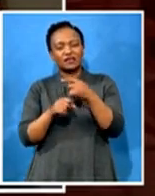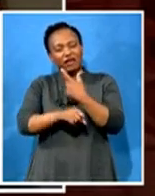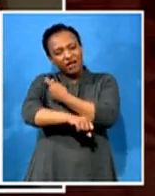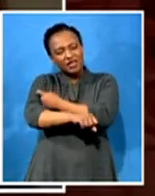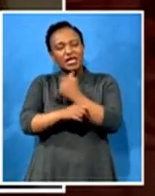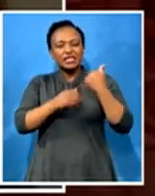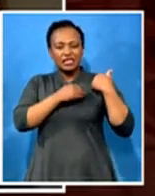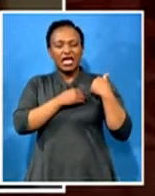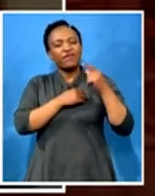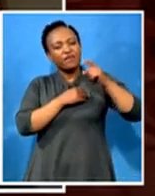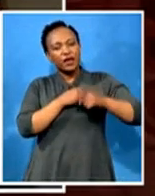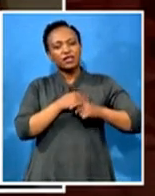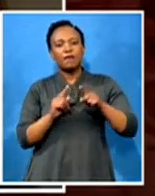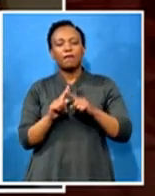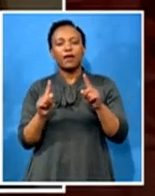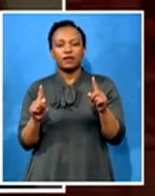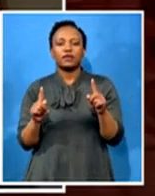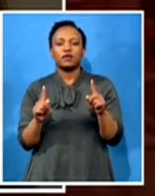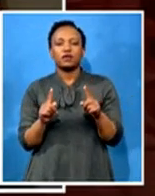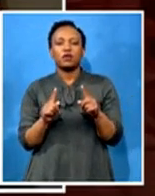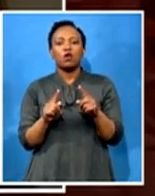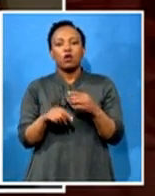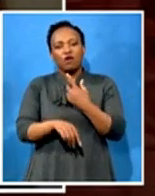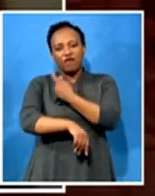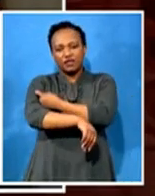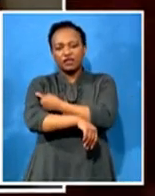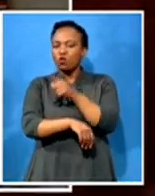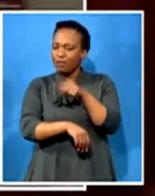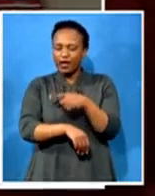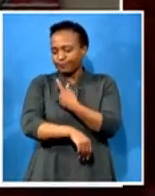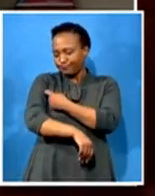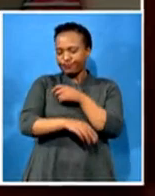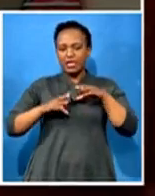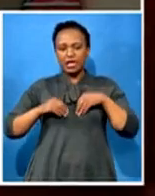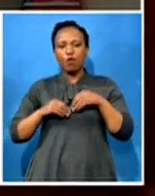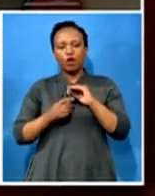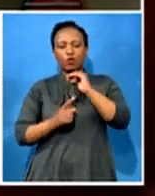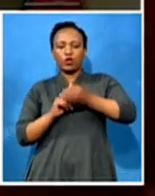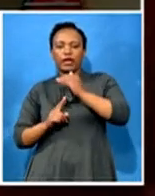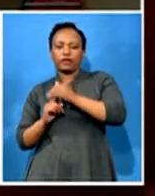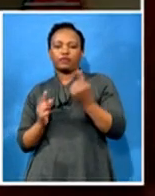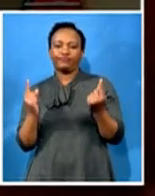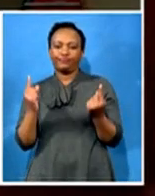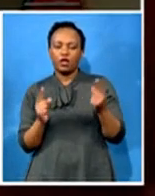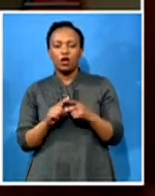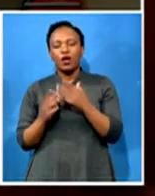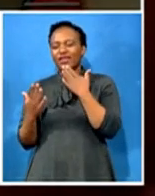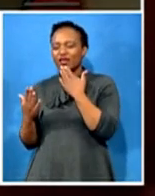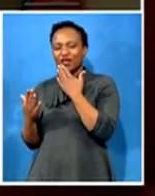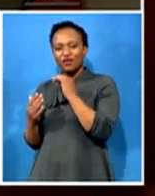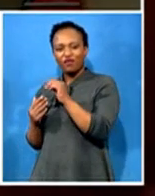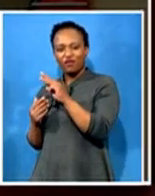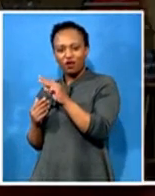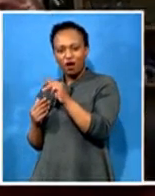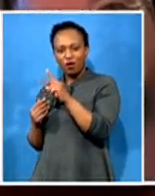take the vaccine to protect everybody. Howard, you got to go, but thank you very much indeed for your time, your perspective. Be well. Thank you.